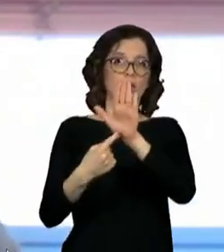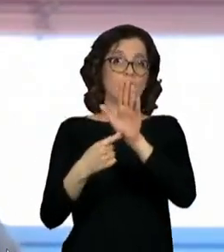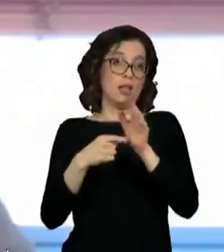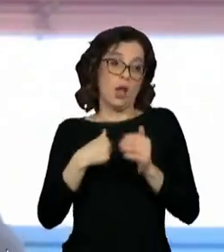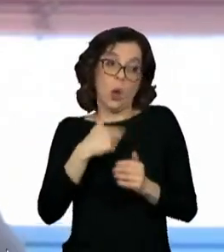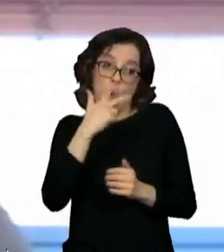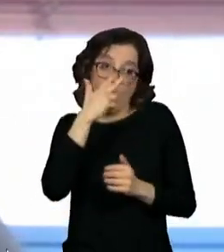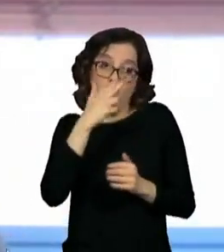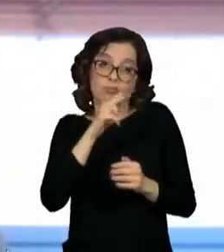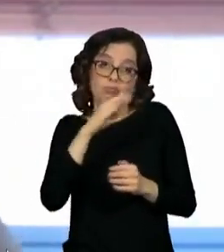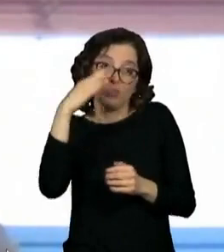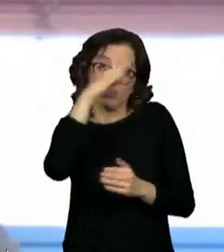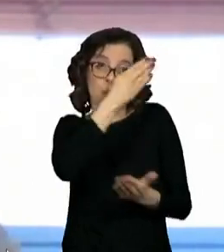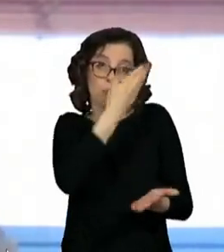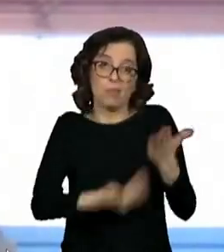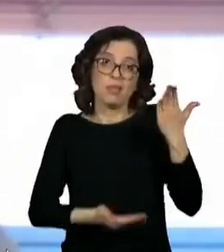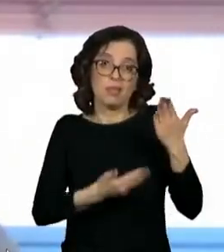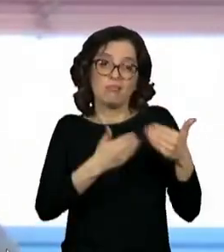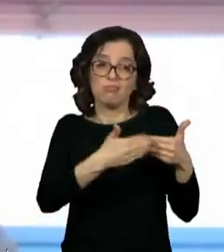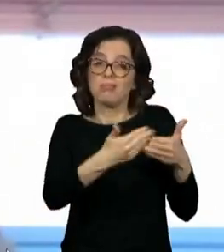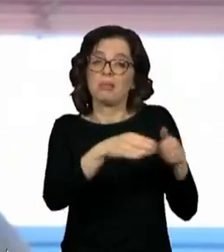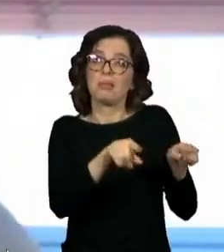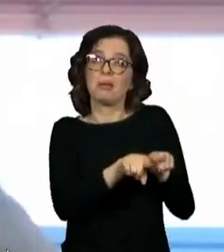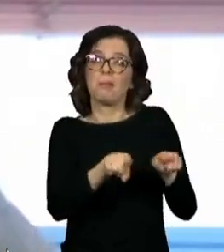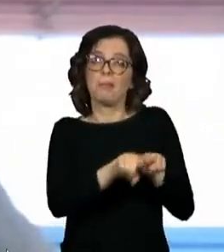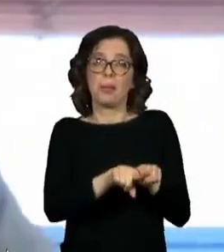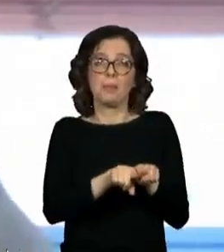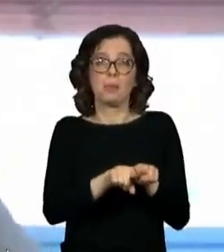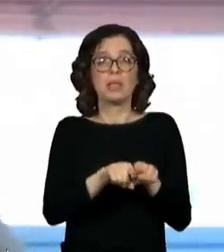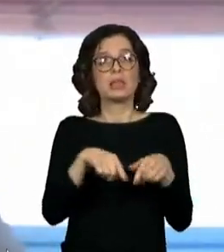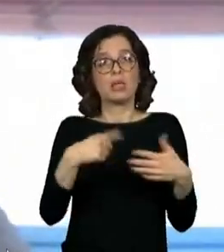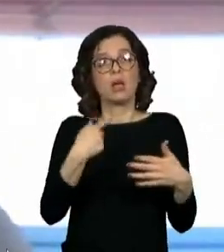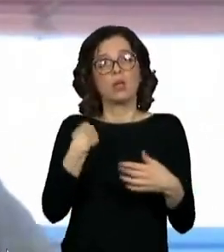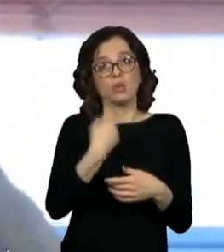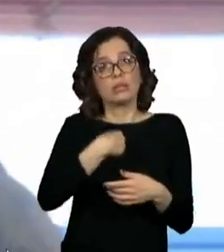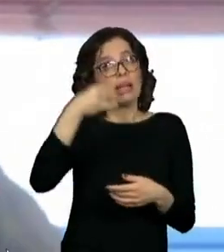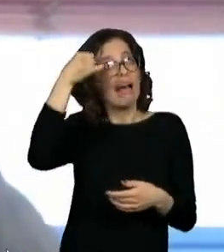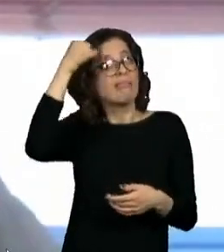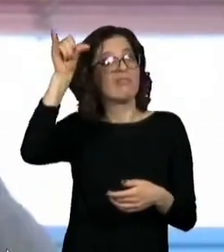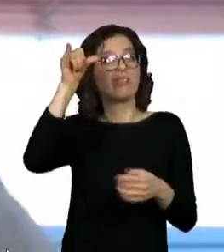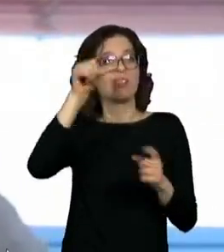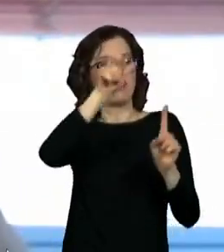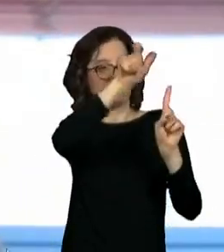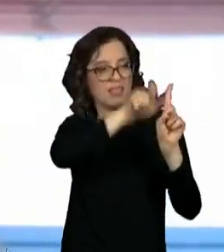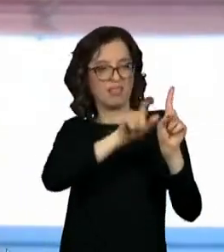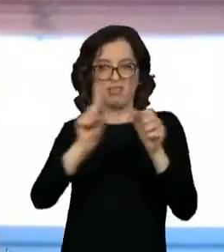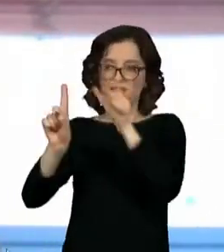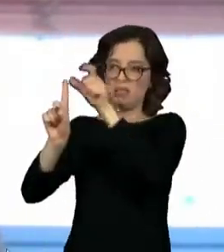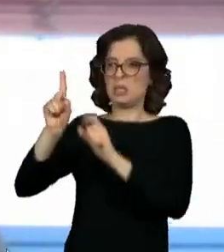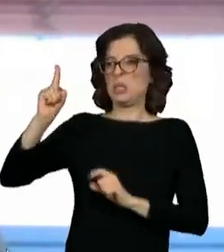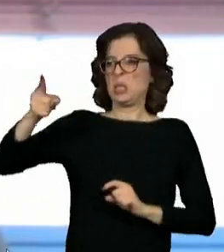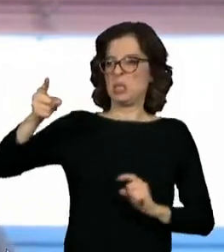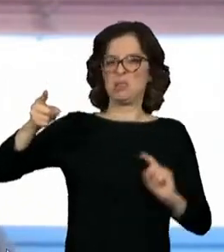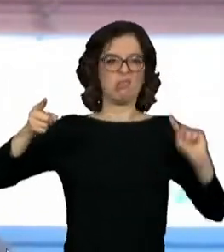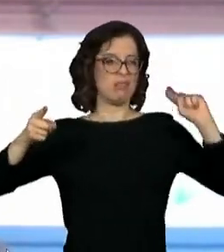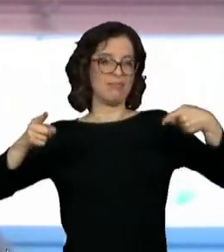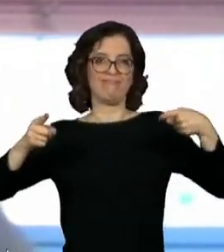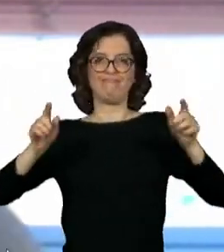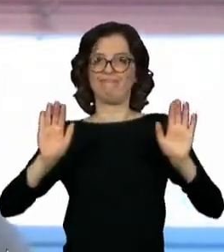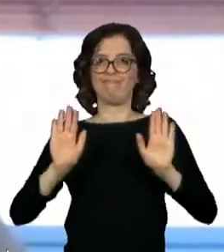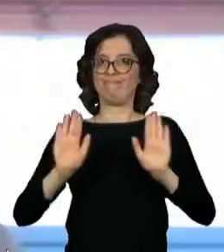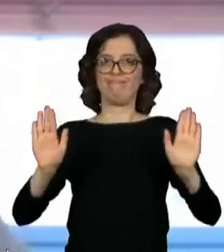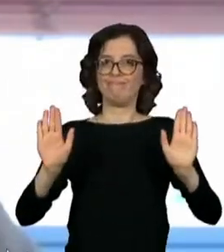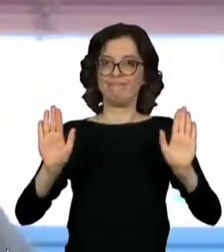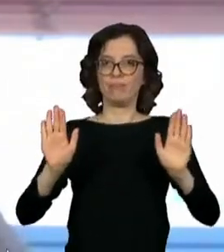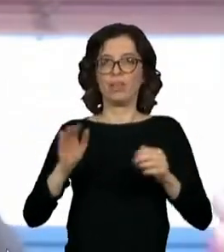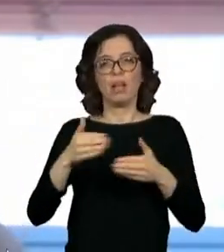defeat of Bolsonaro, any time that you can prevent the consolidation of an illiberal or authoritarian figure and remove